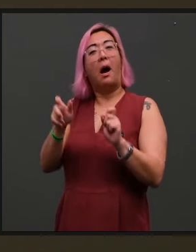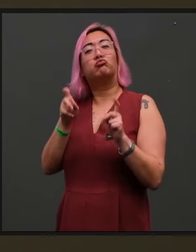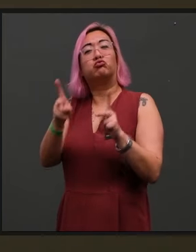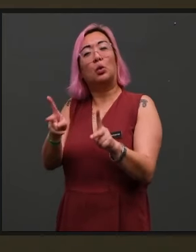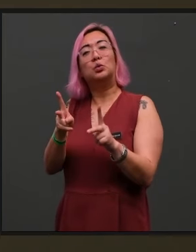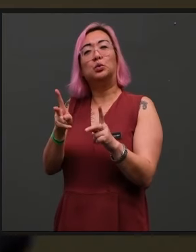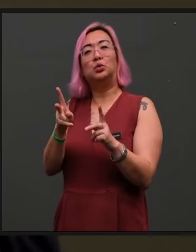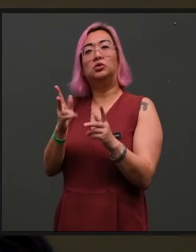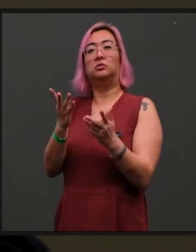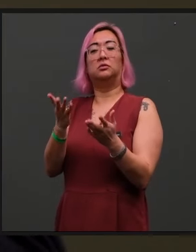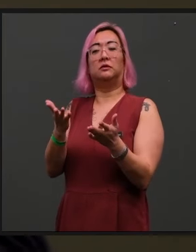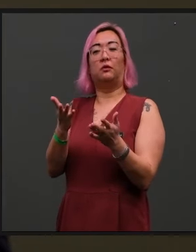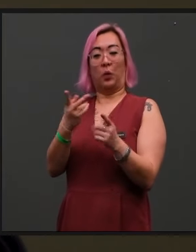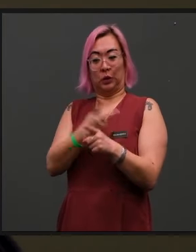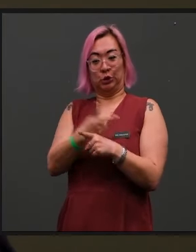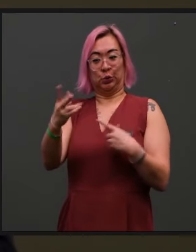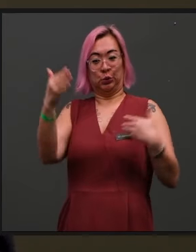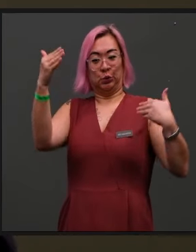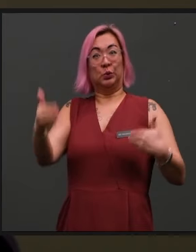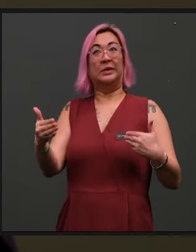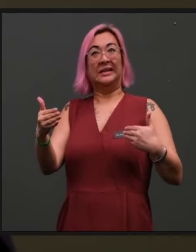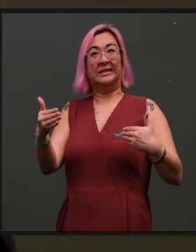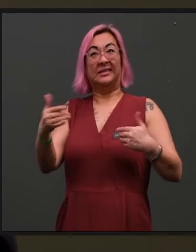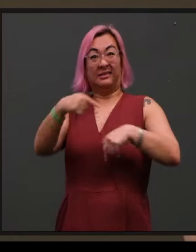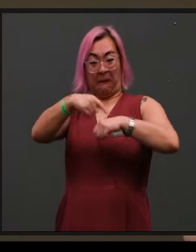the 2-week constraint for the game jam.